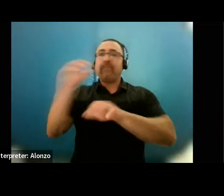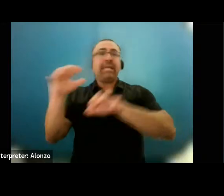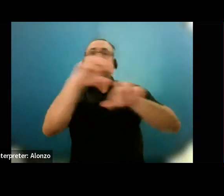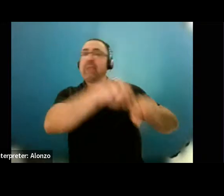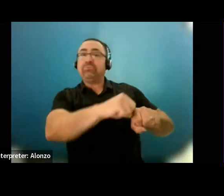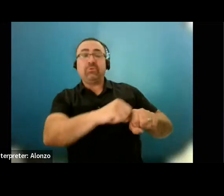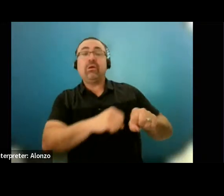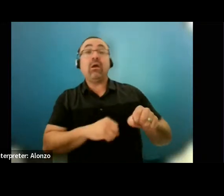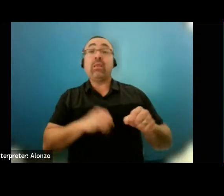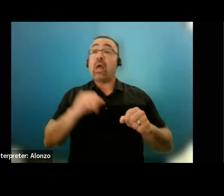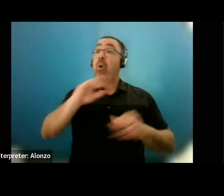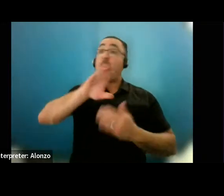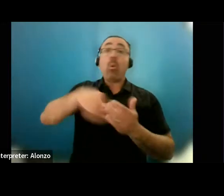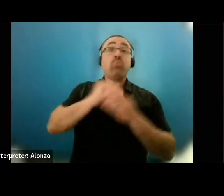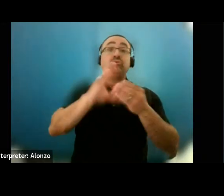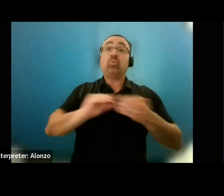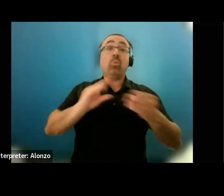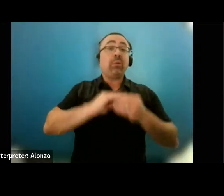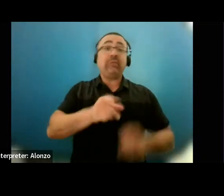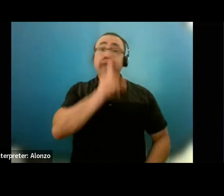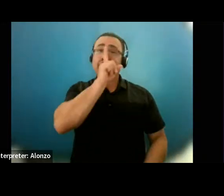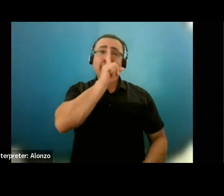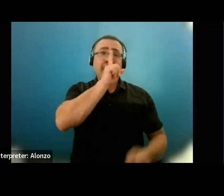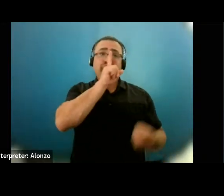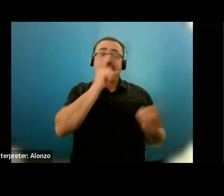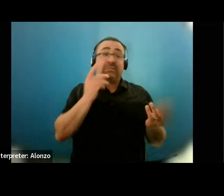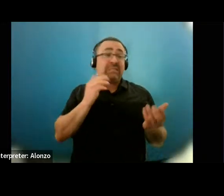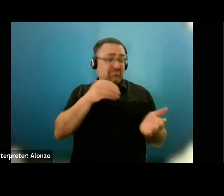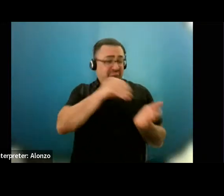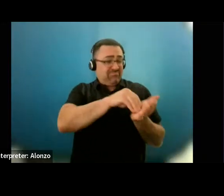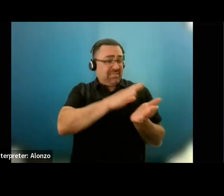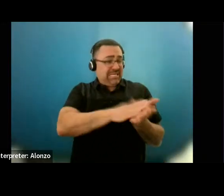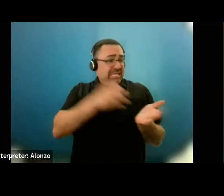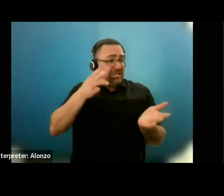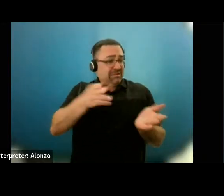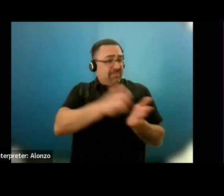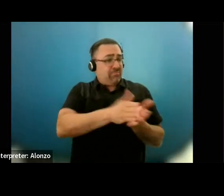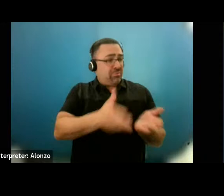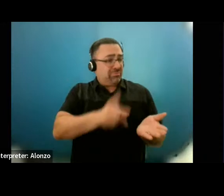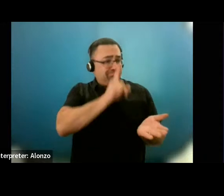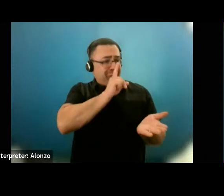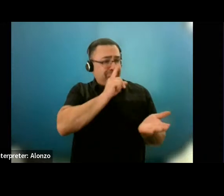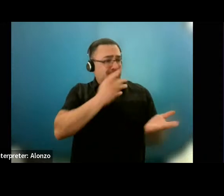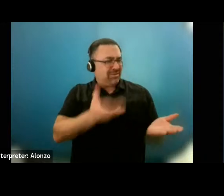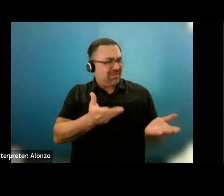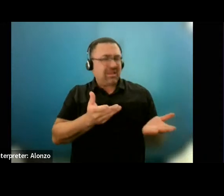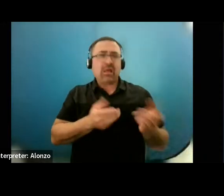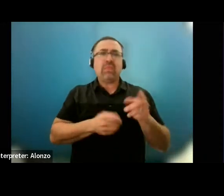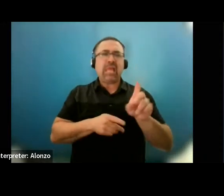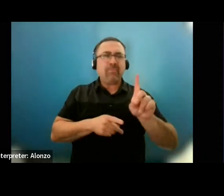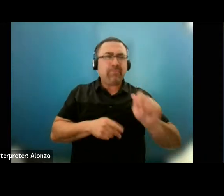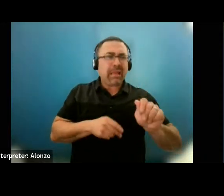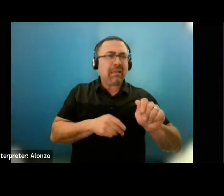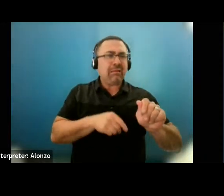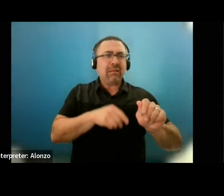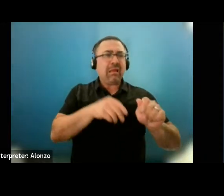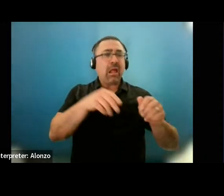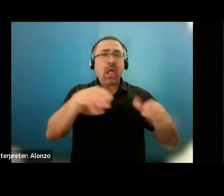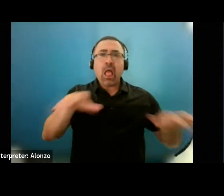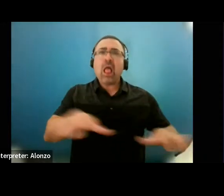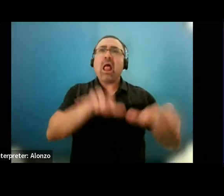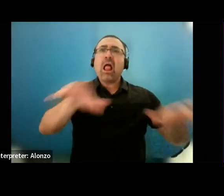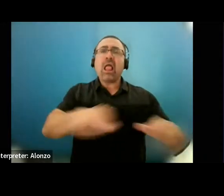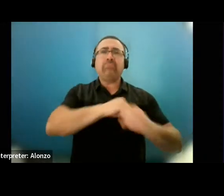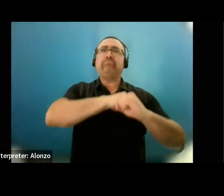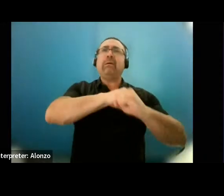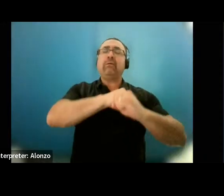entire story, is not in history books. This entire story about what these guys with disabilities did is not